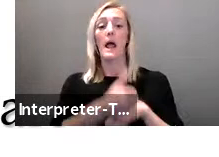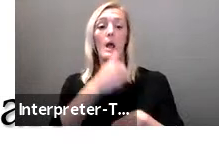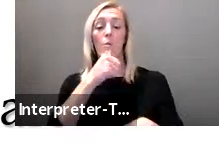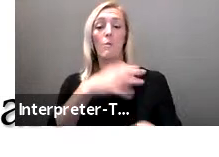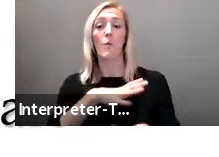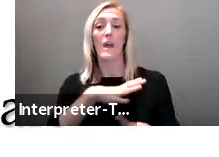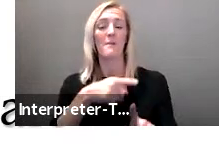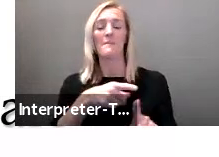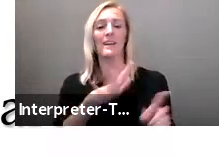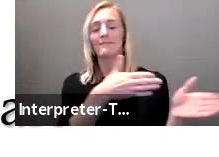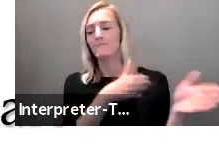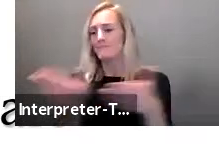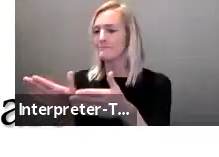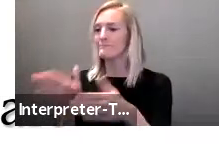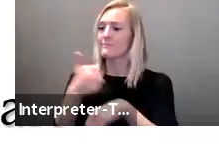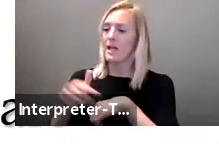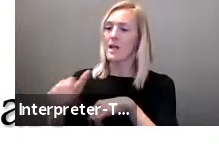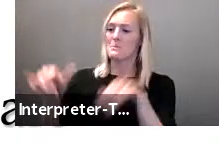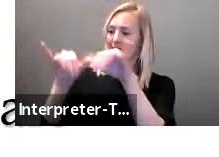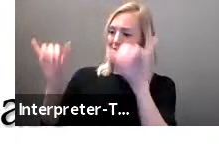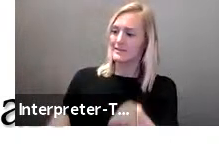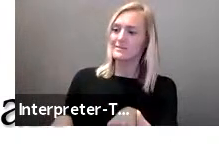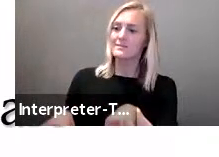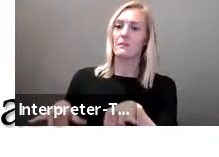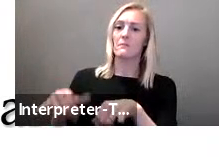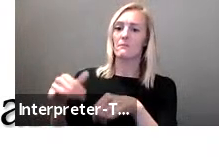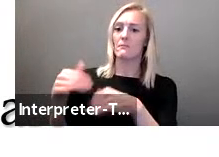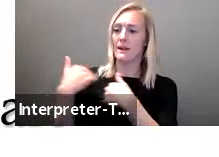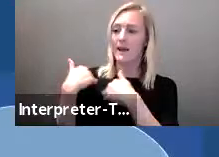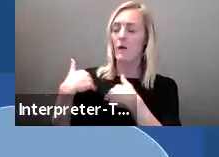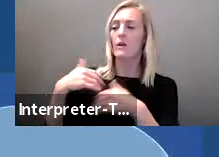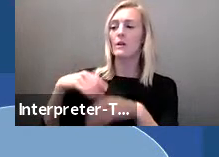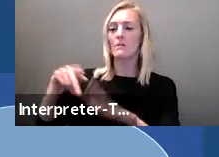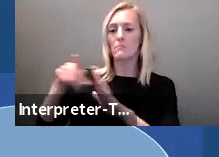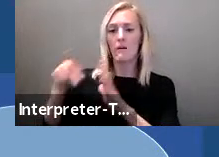system accountability for policies and programs. Next slide.